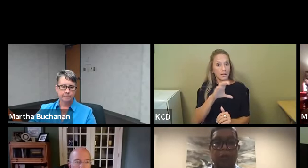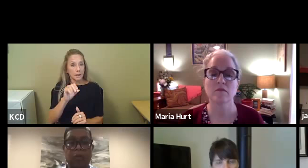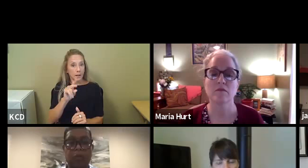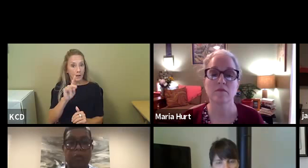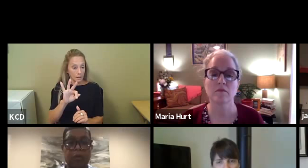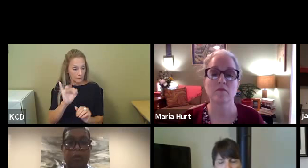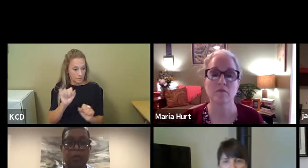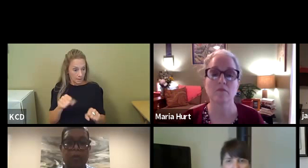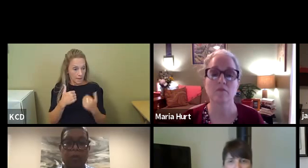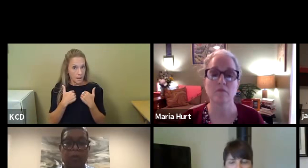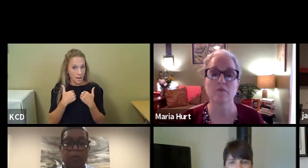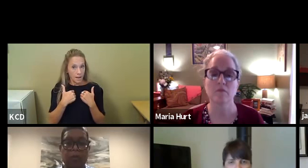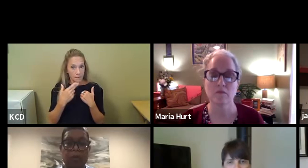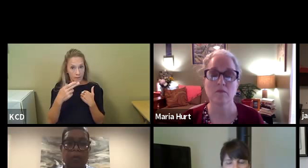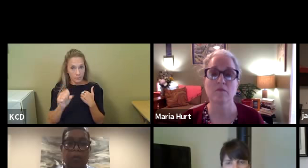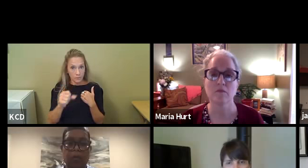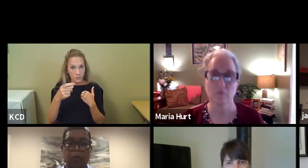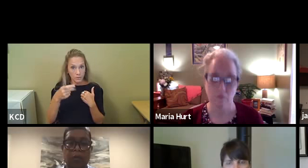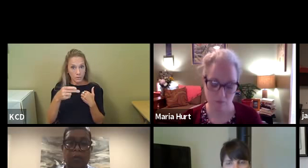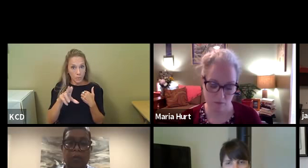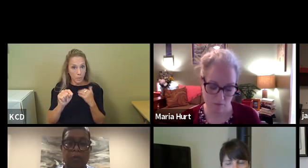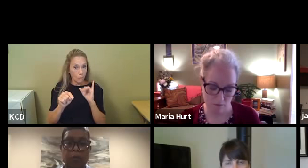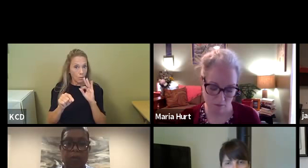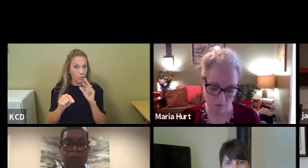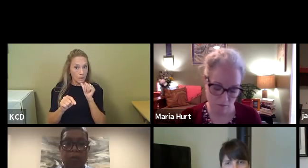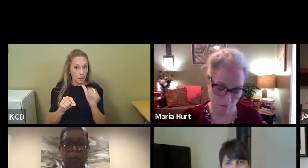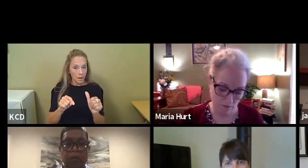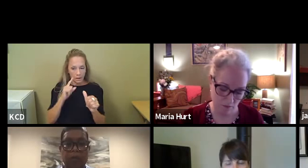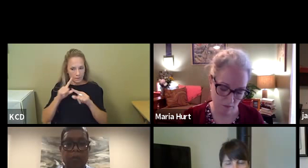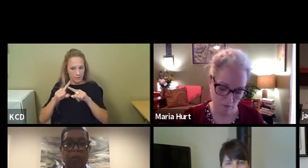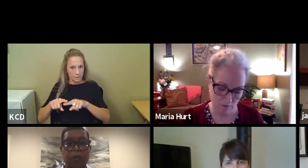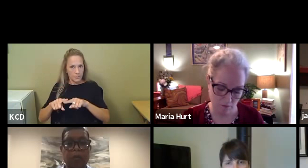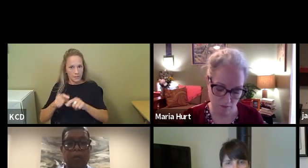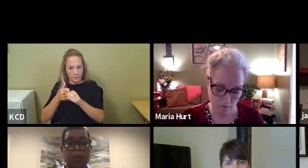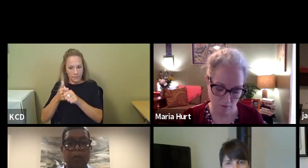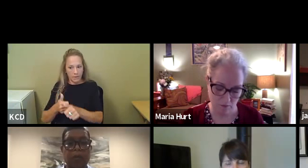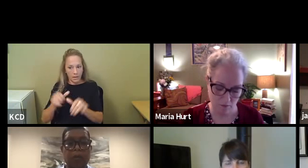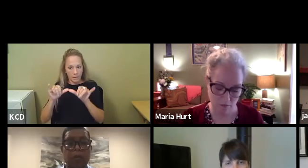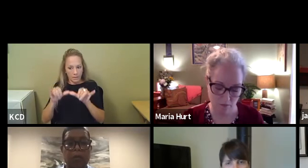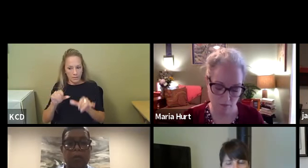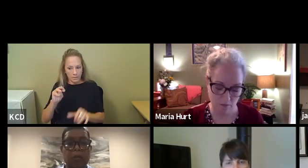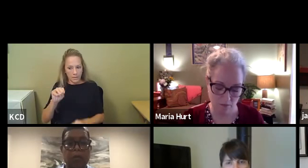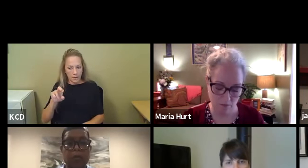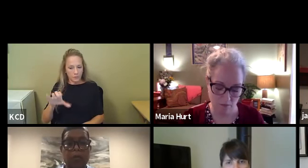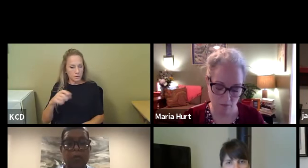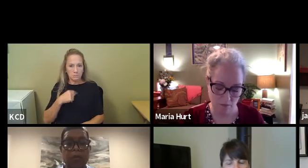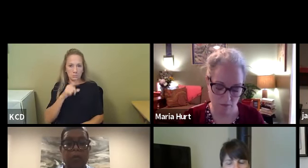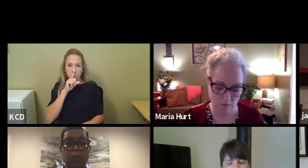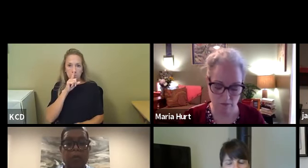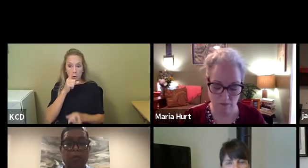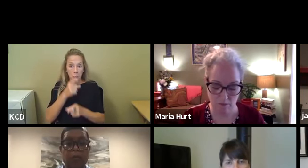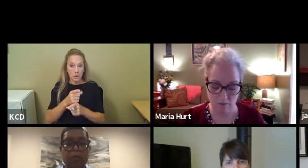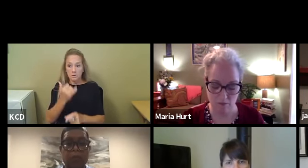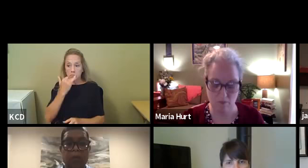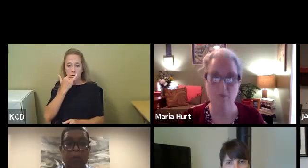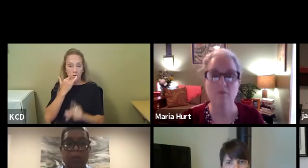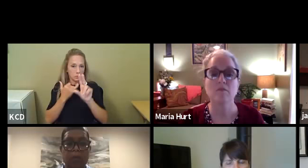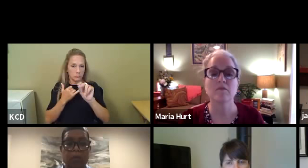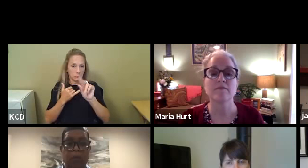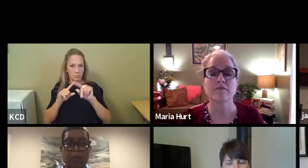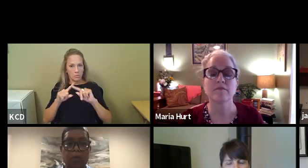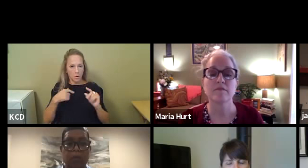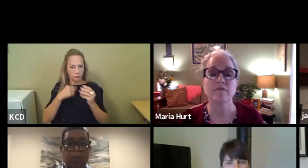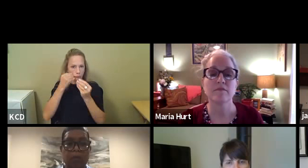not based on certain of these types of metrics. I'm not saying that's right or wrong. And, as I said,